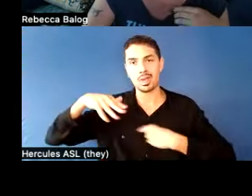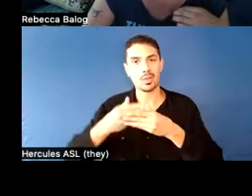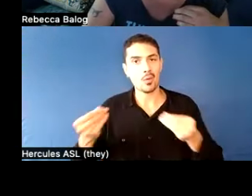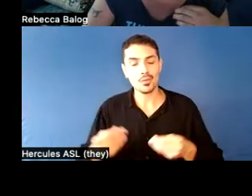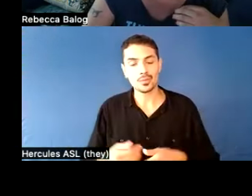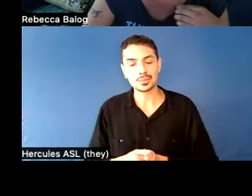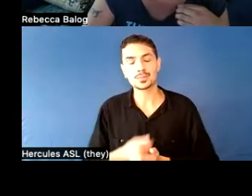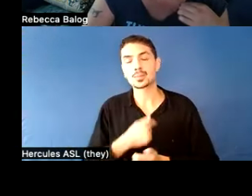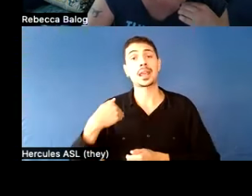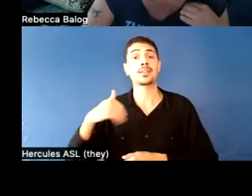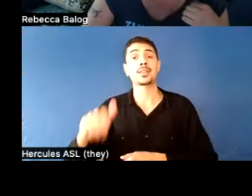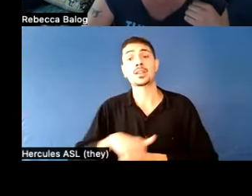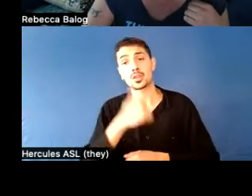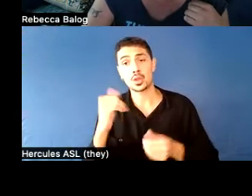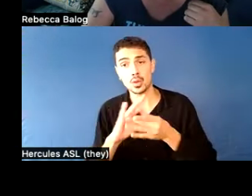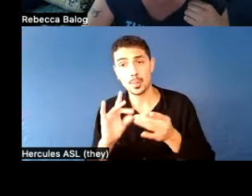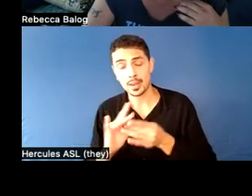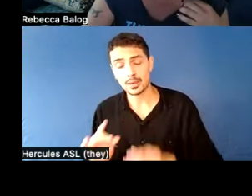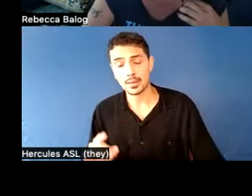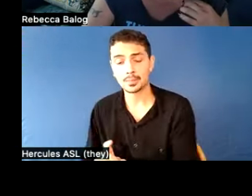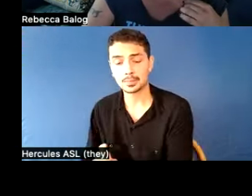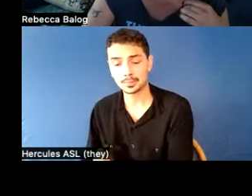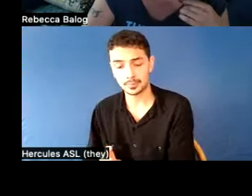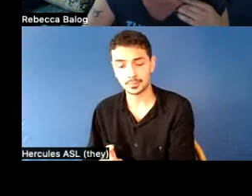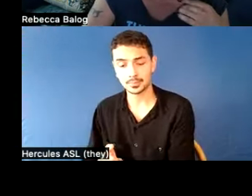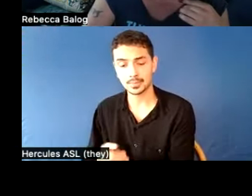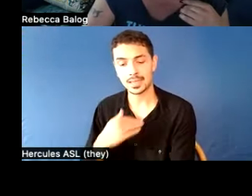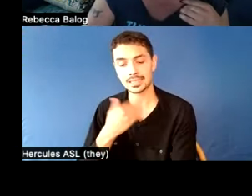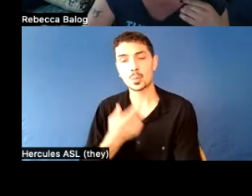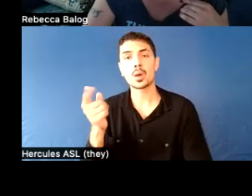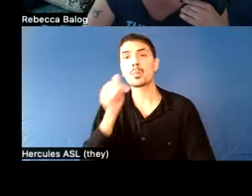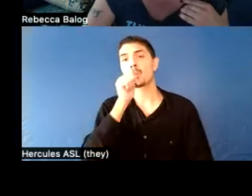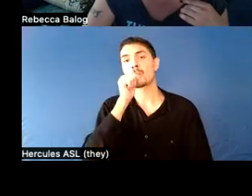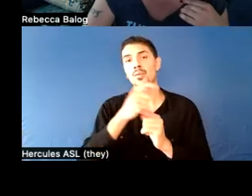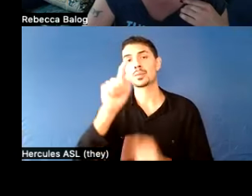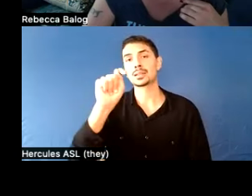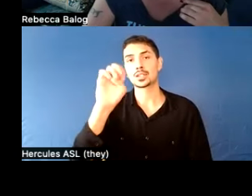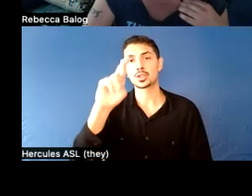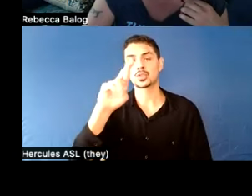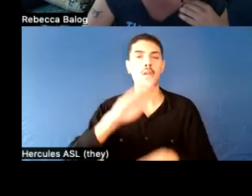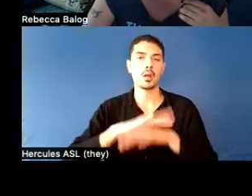then we have another comment. I personally had someone anonymous from Tinder, online dating,